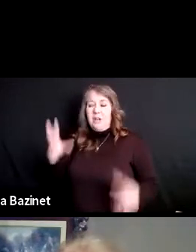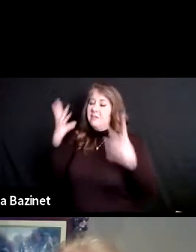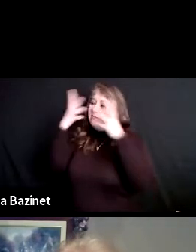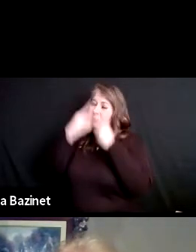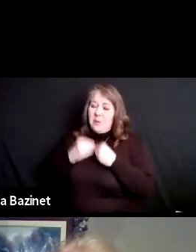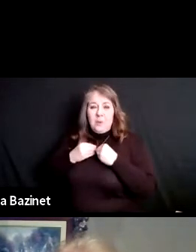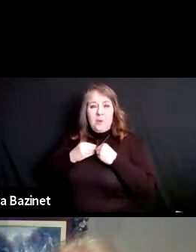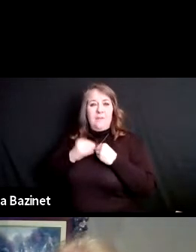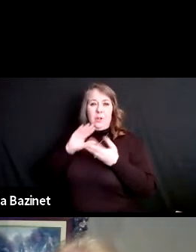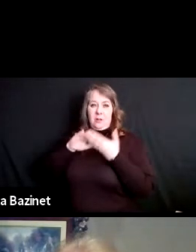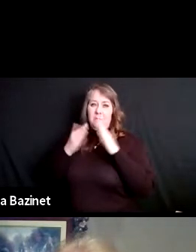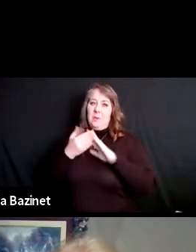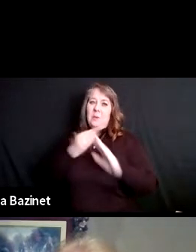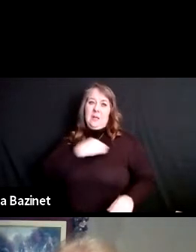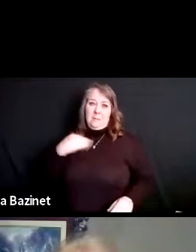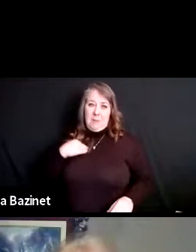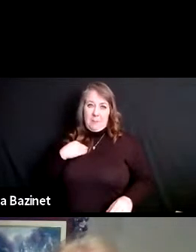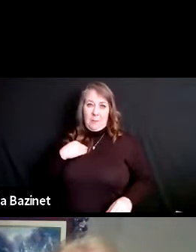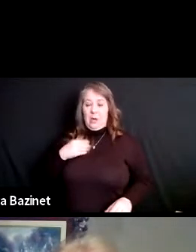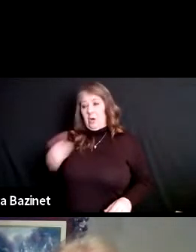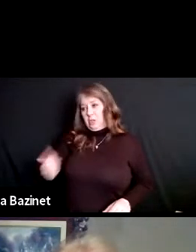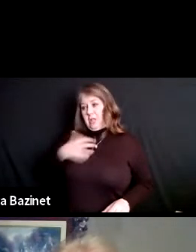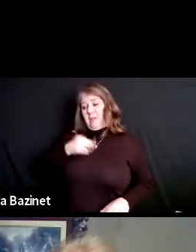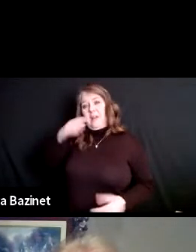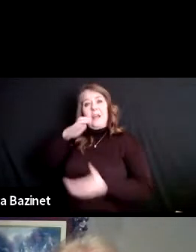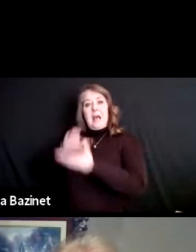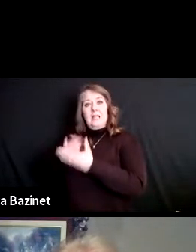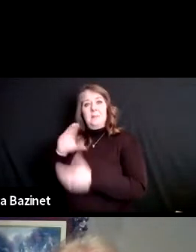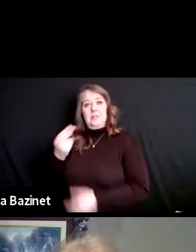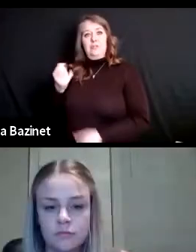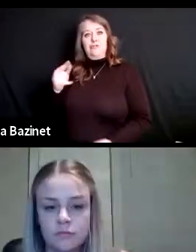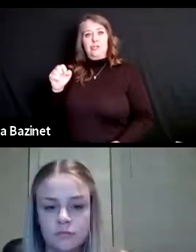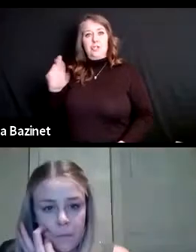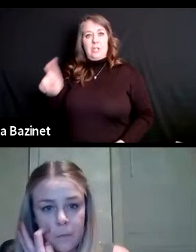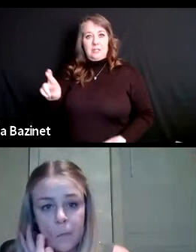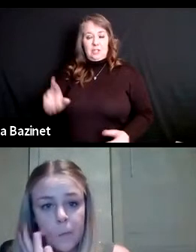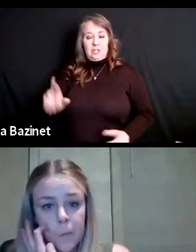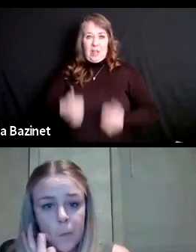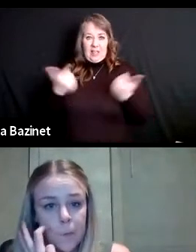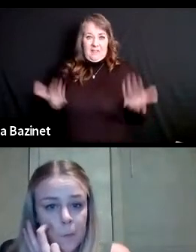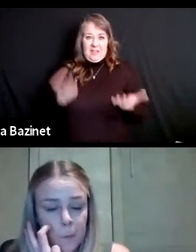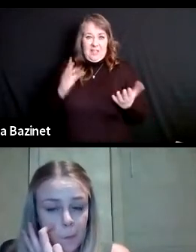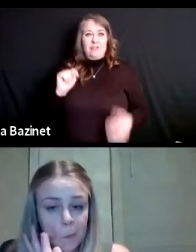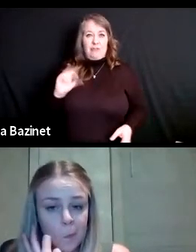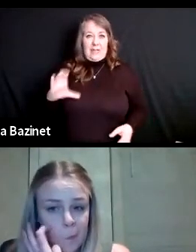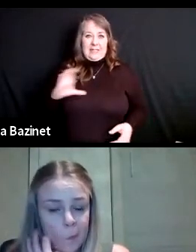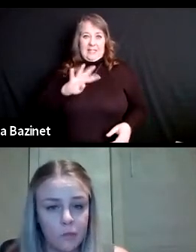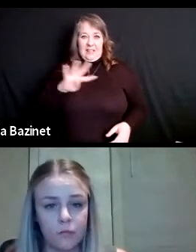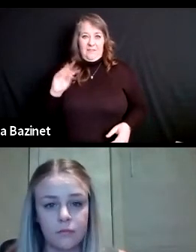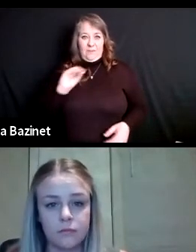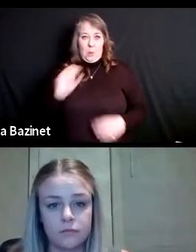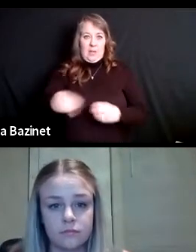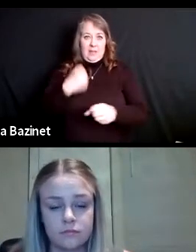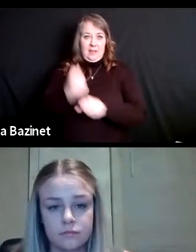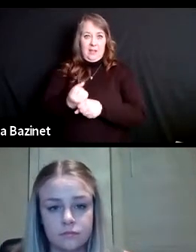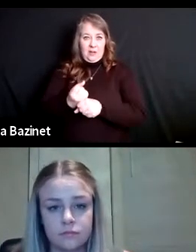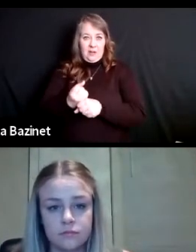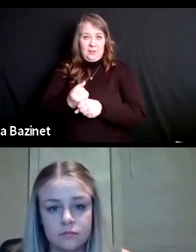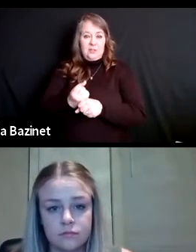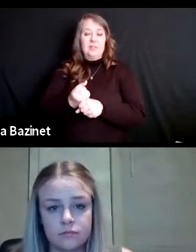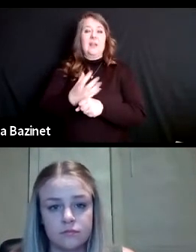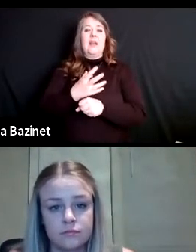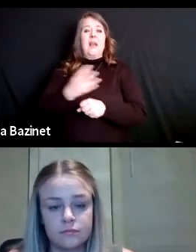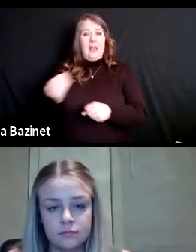beautiful community member. Her and her husband, Chester, lived here in the Tri-Cities for 40 years.